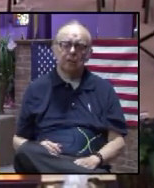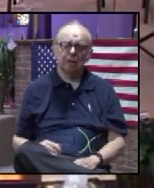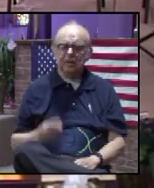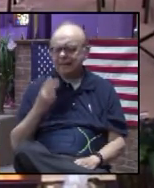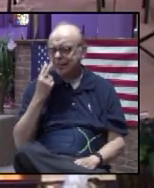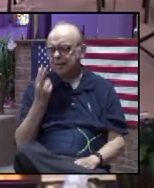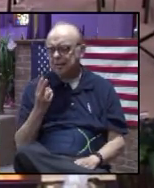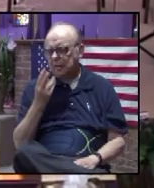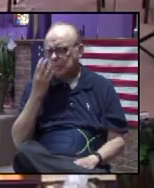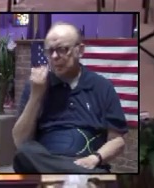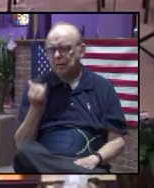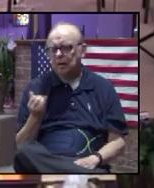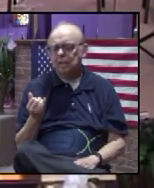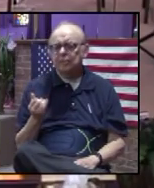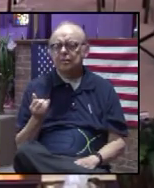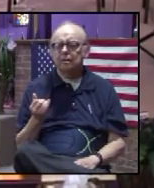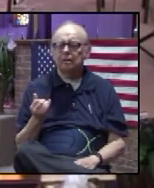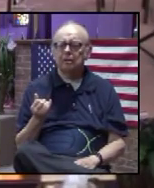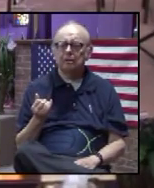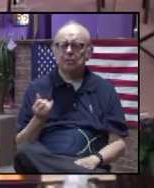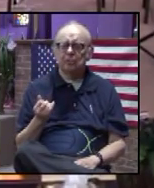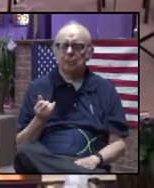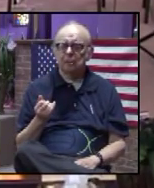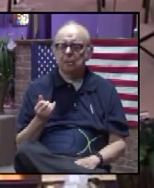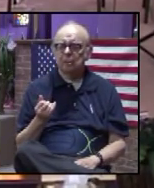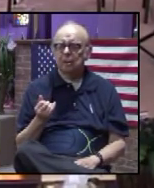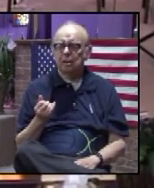You see, because